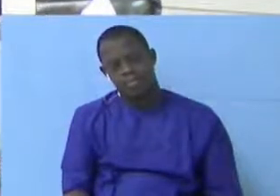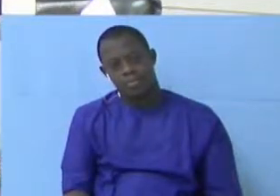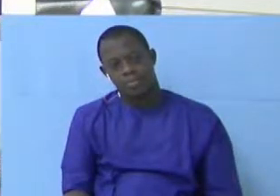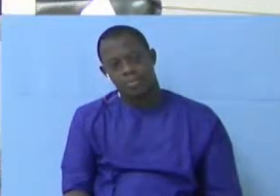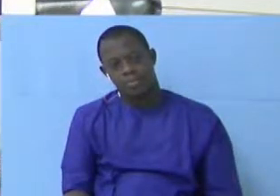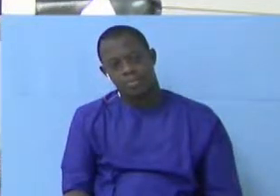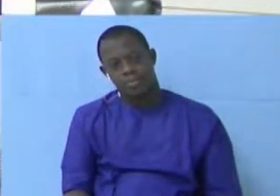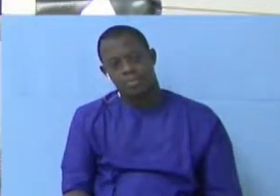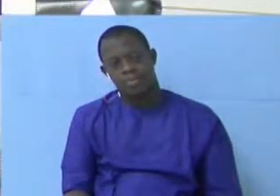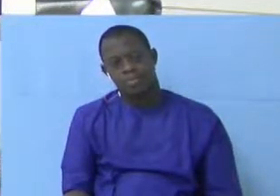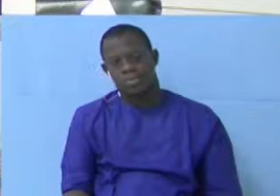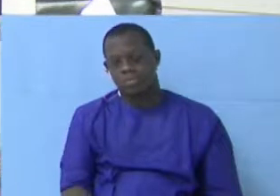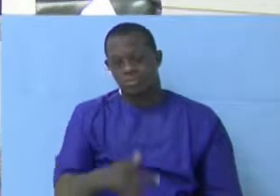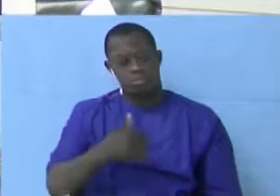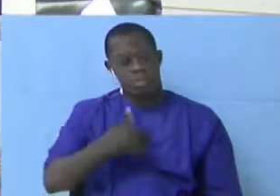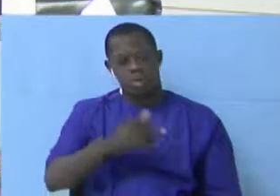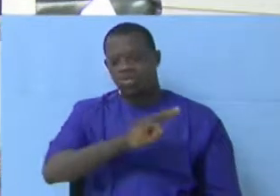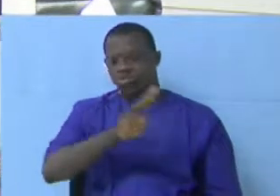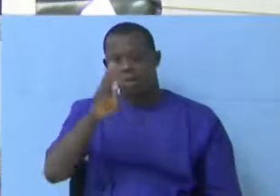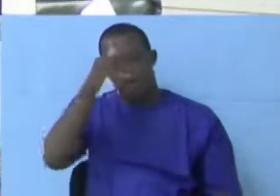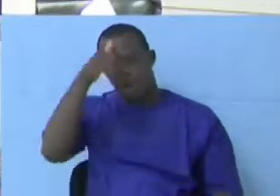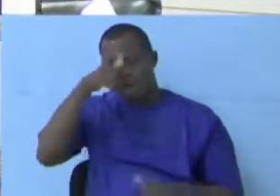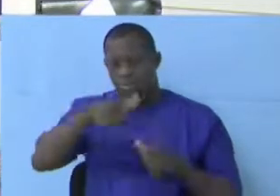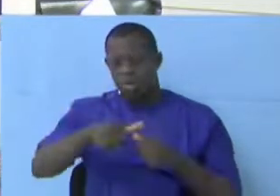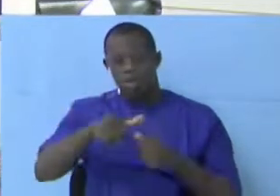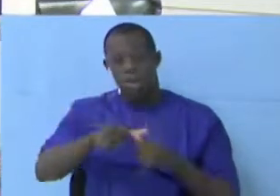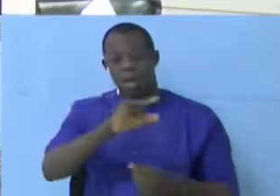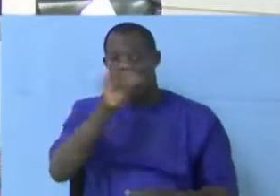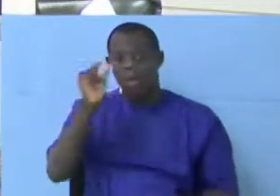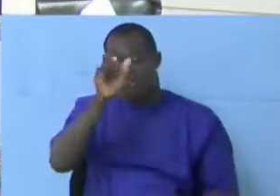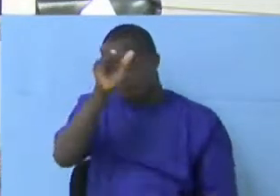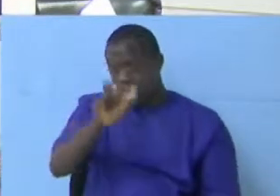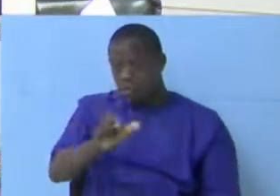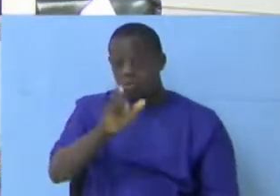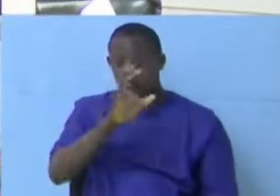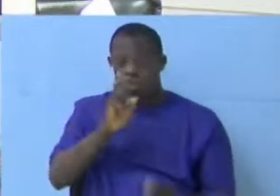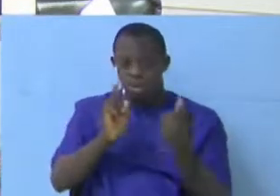Unfortunately, I can't remember the name. Yeah, I cannot remember.